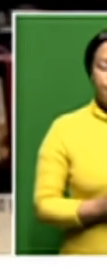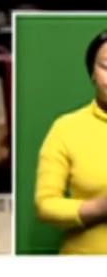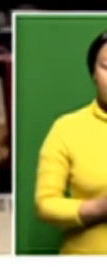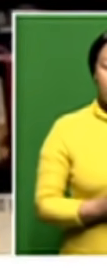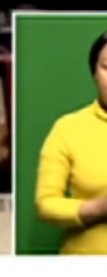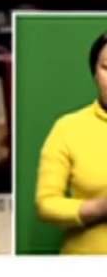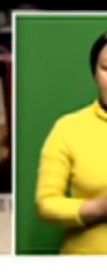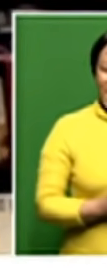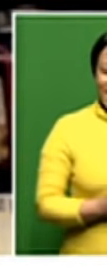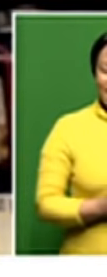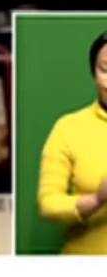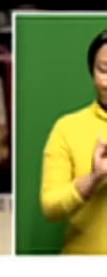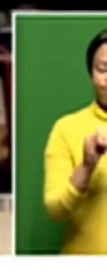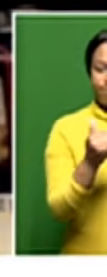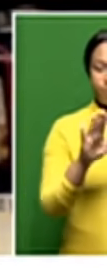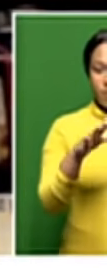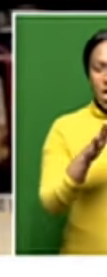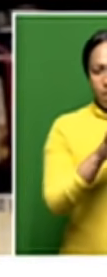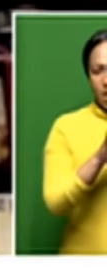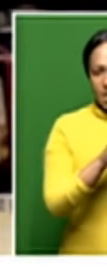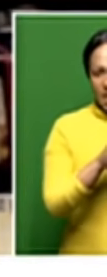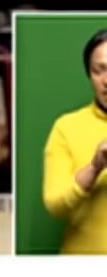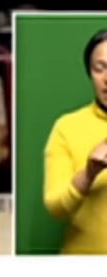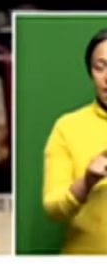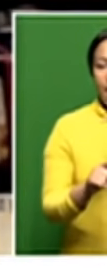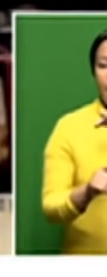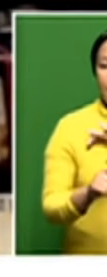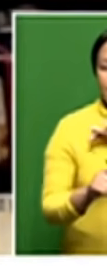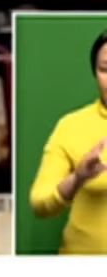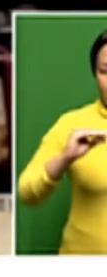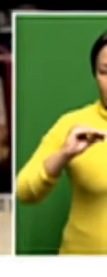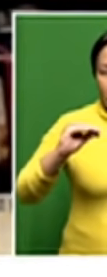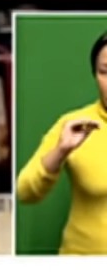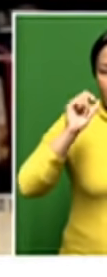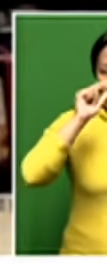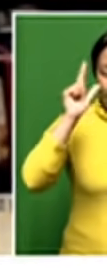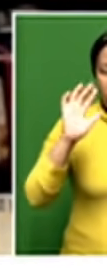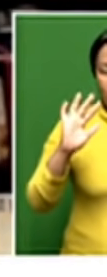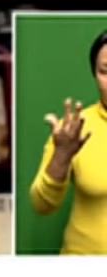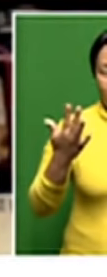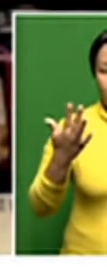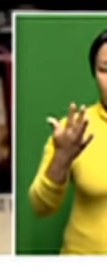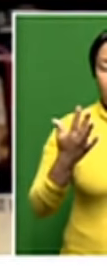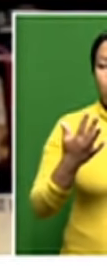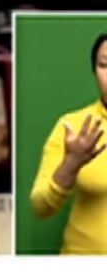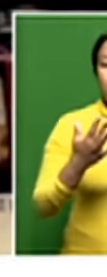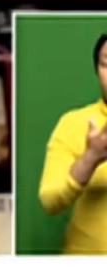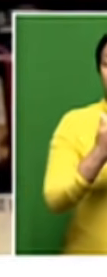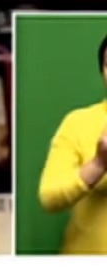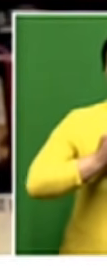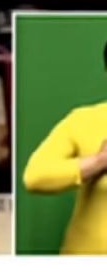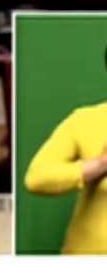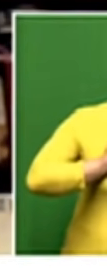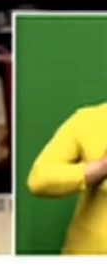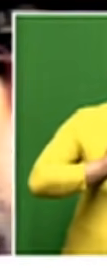need to look at is how do we do consumer awareness and education, not just with our products, but